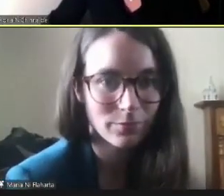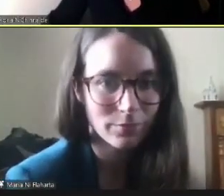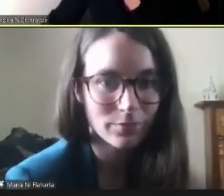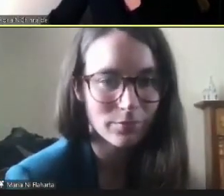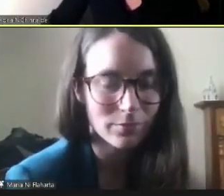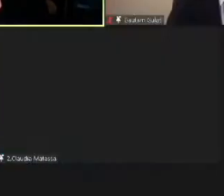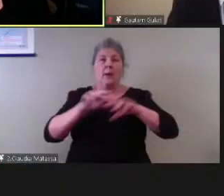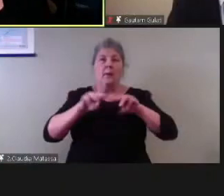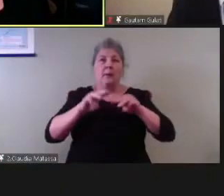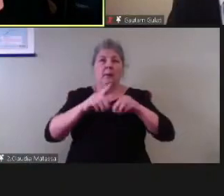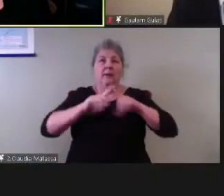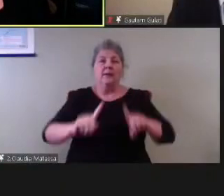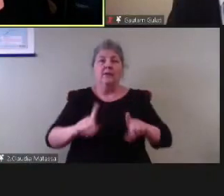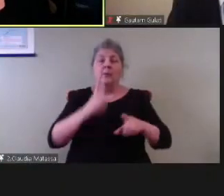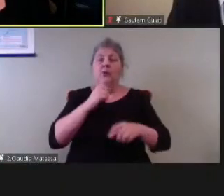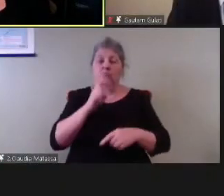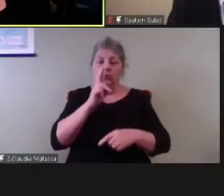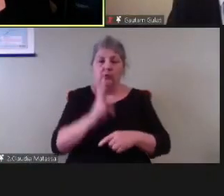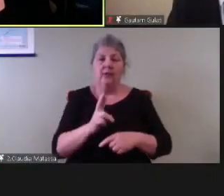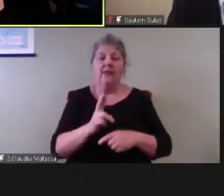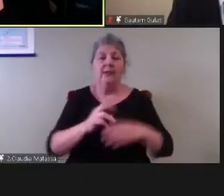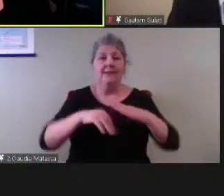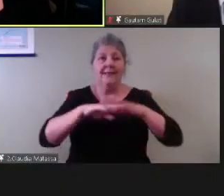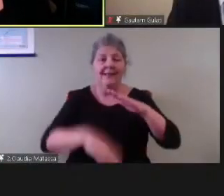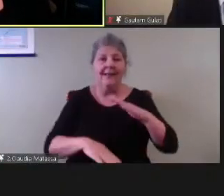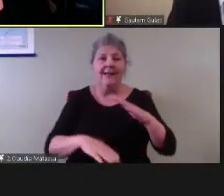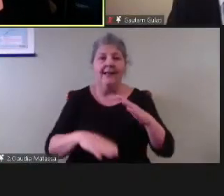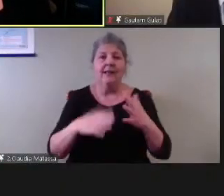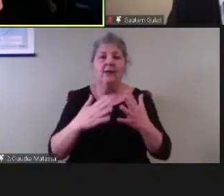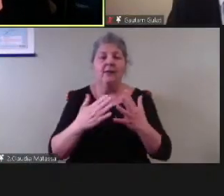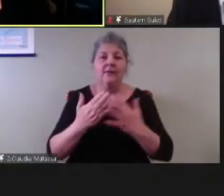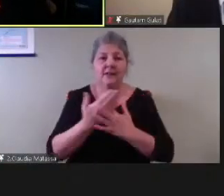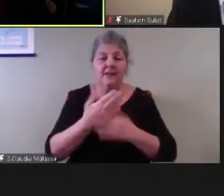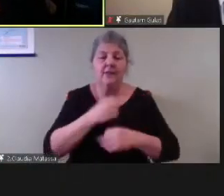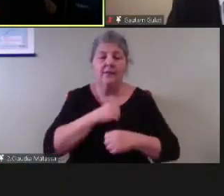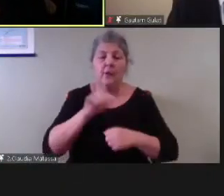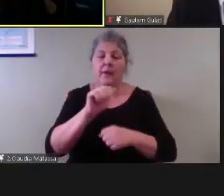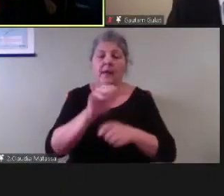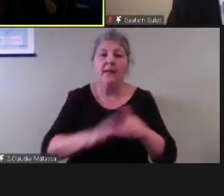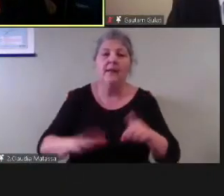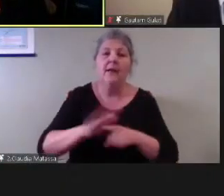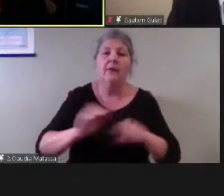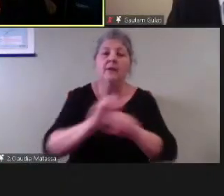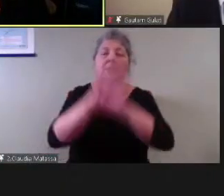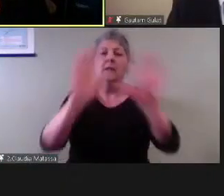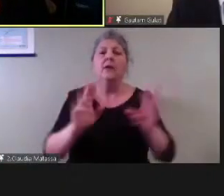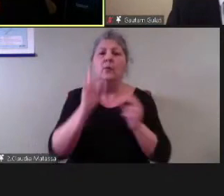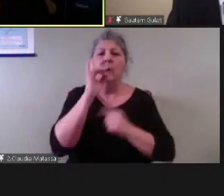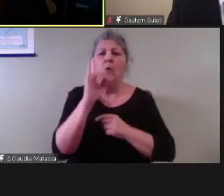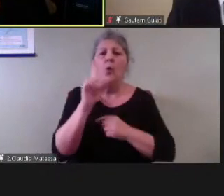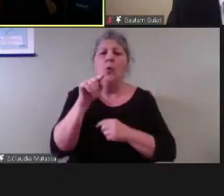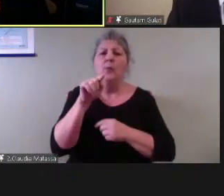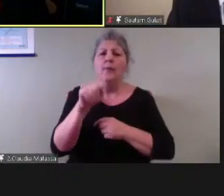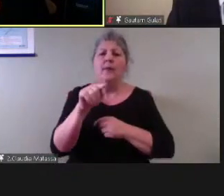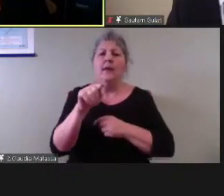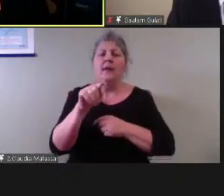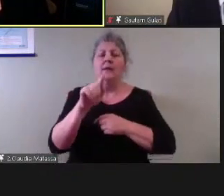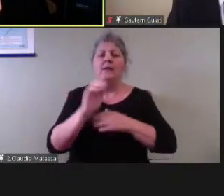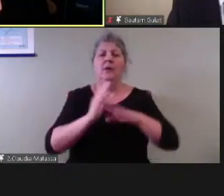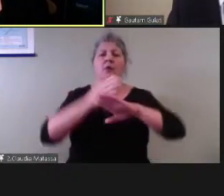to. But certainly the need for investment in that area is clear. And we do hope that the